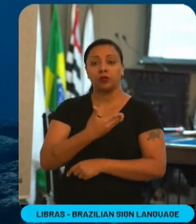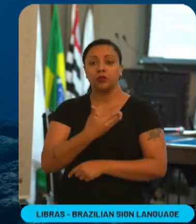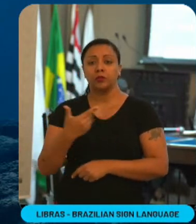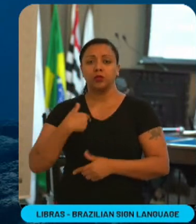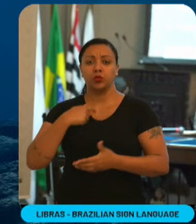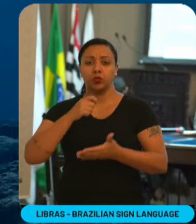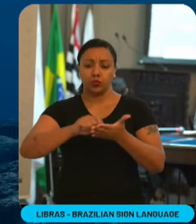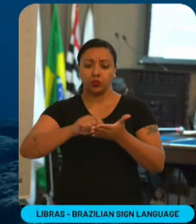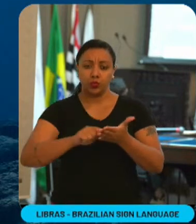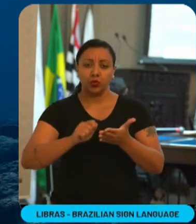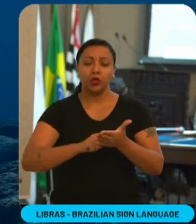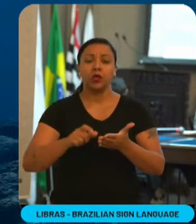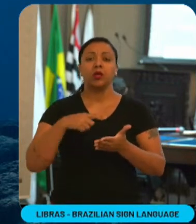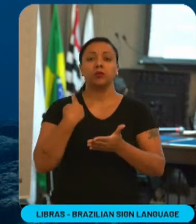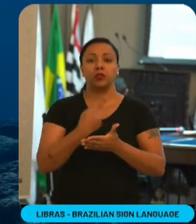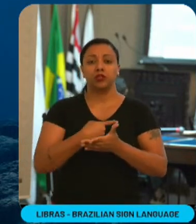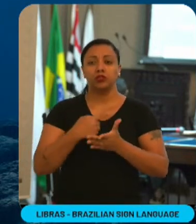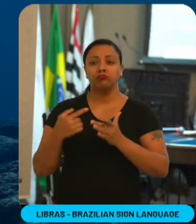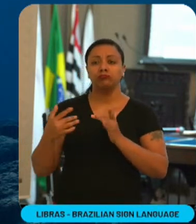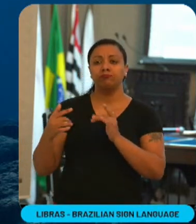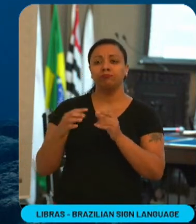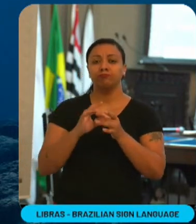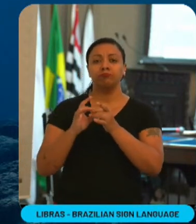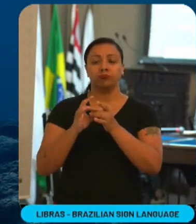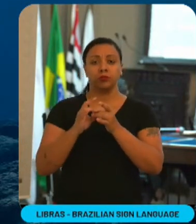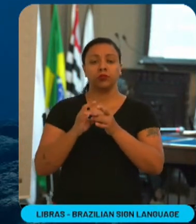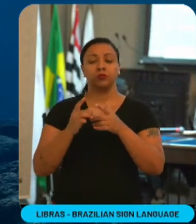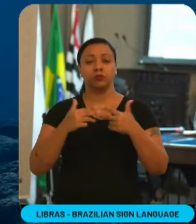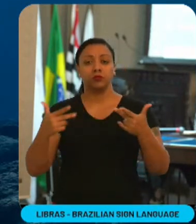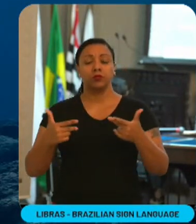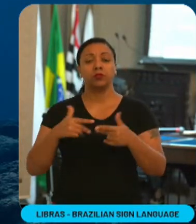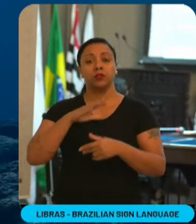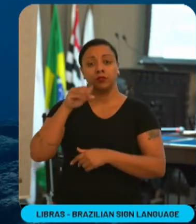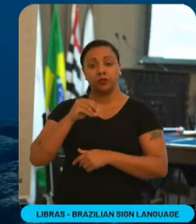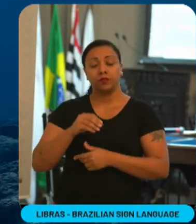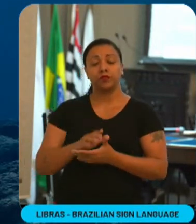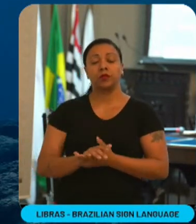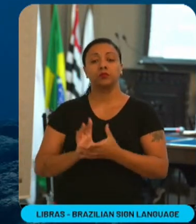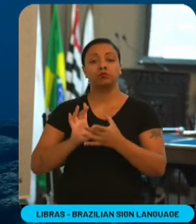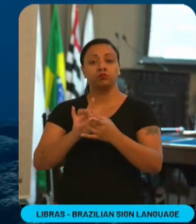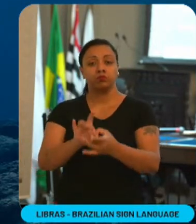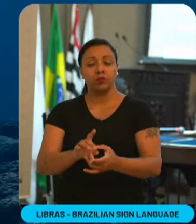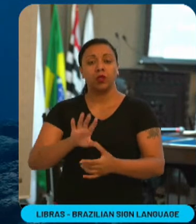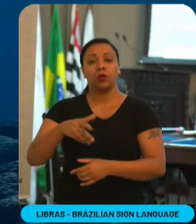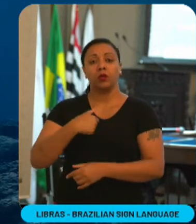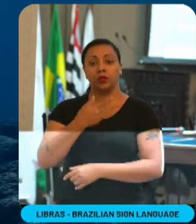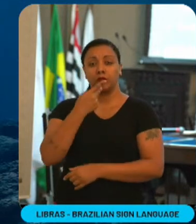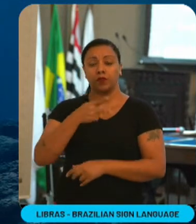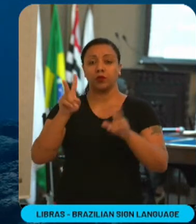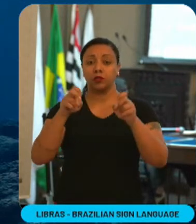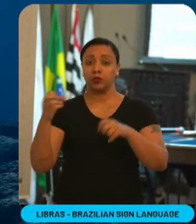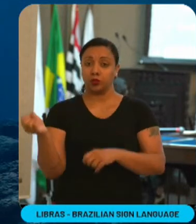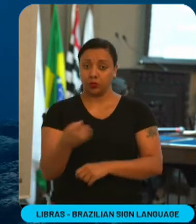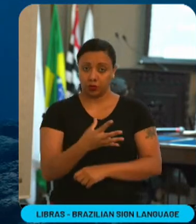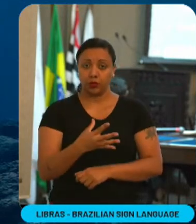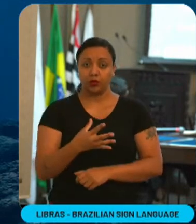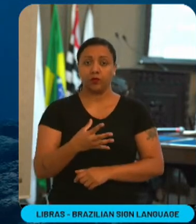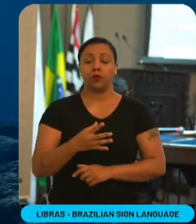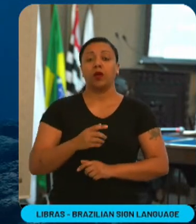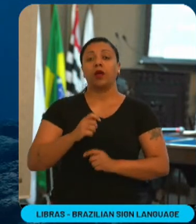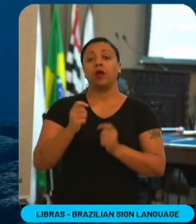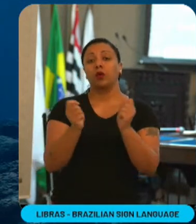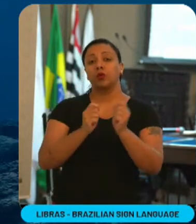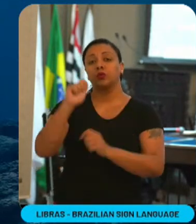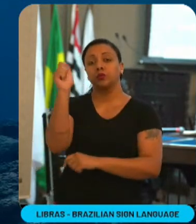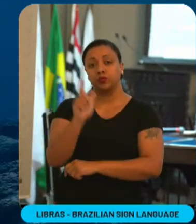because during my colleagues' talks, I took some notes. And when I say that it's a new term,